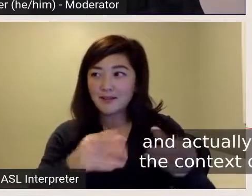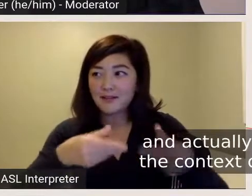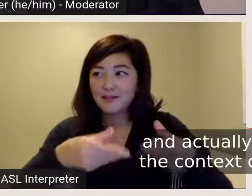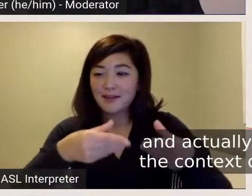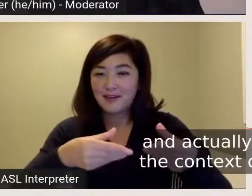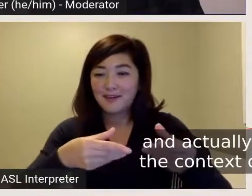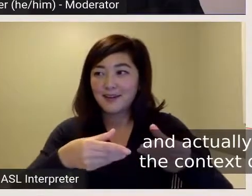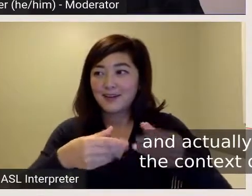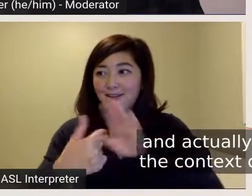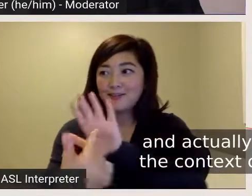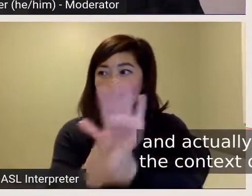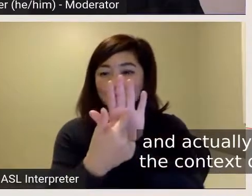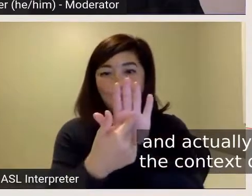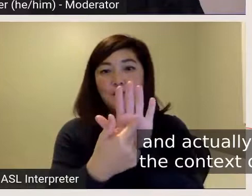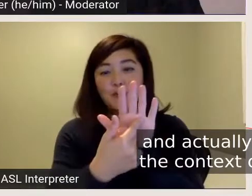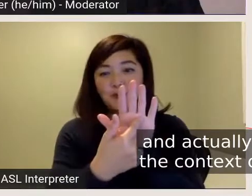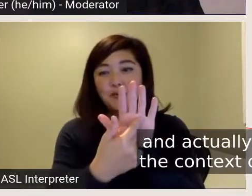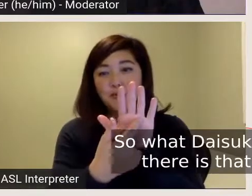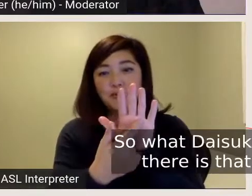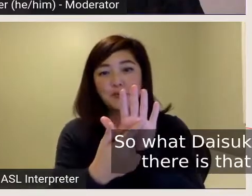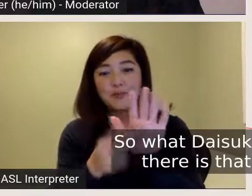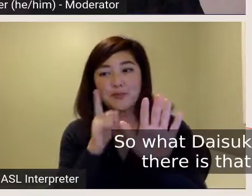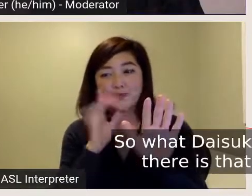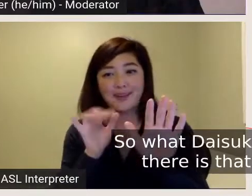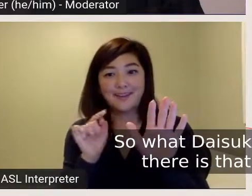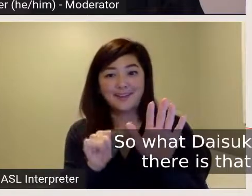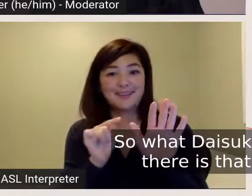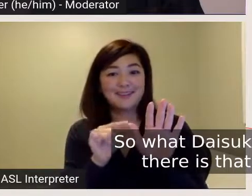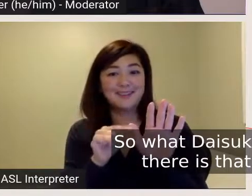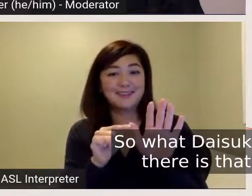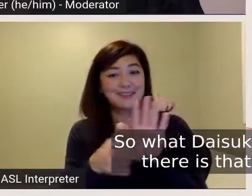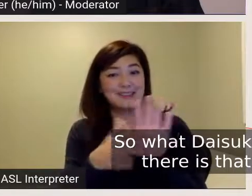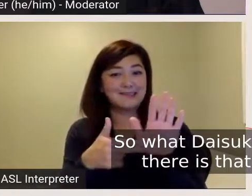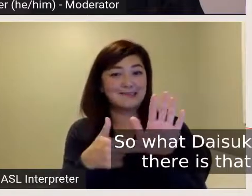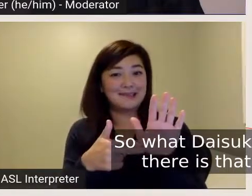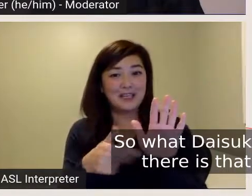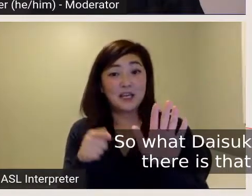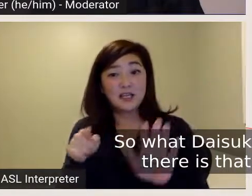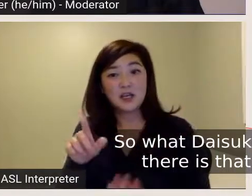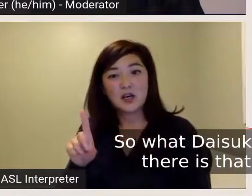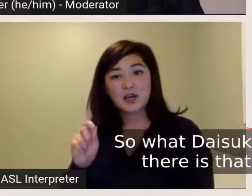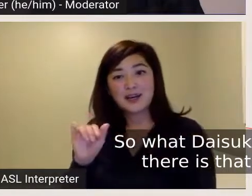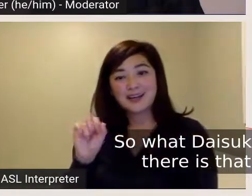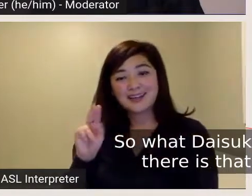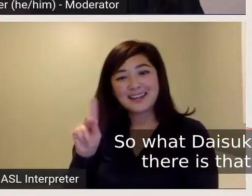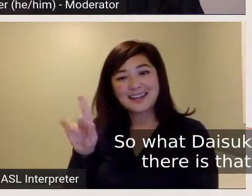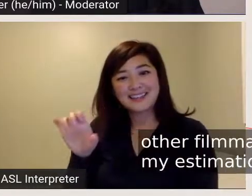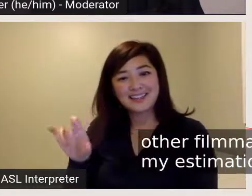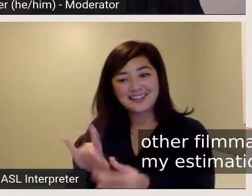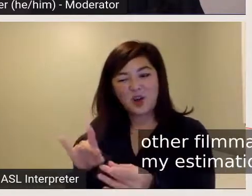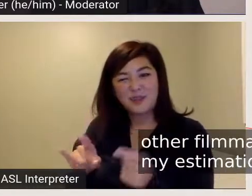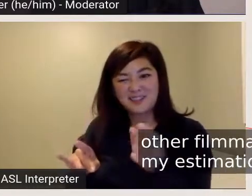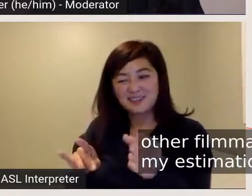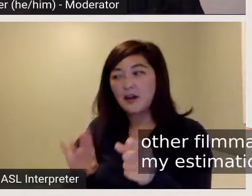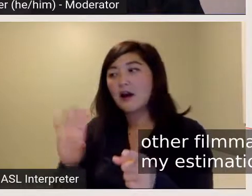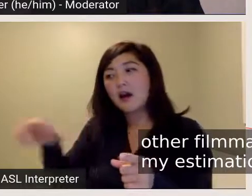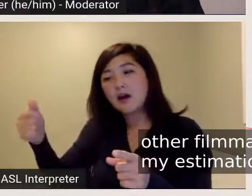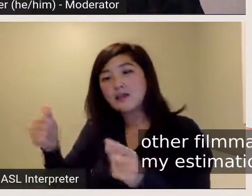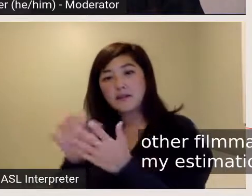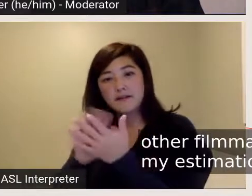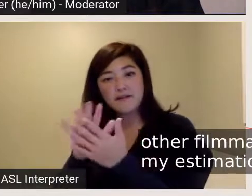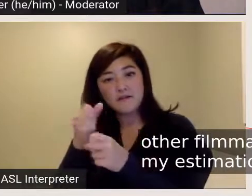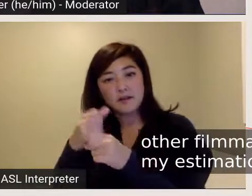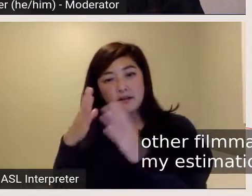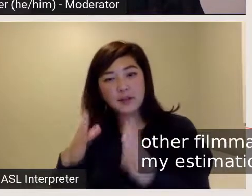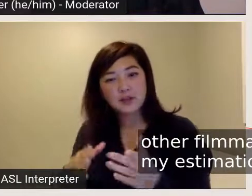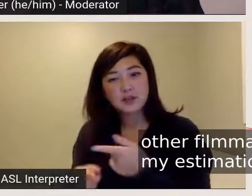actually release it in the context of a studio. So, what Daisuke is referencing there is that essentially other filmmakers